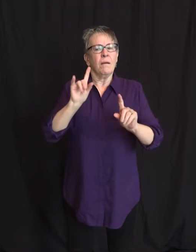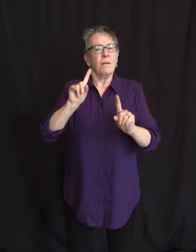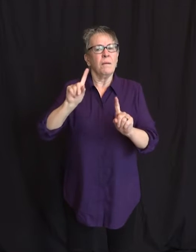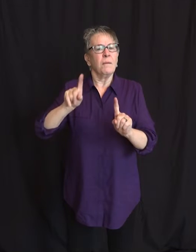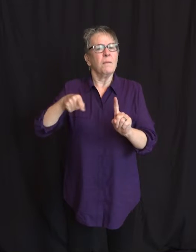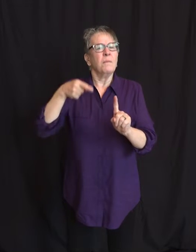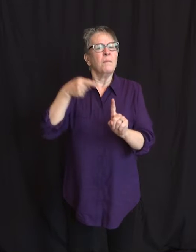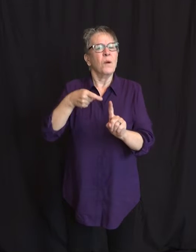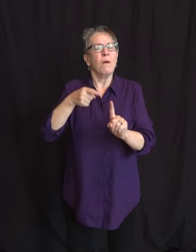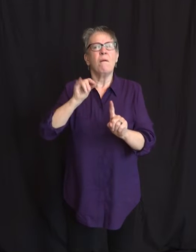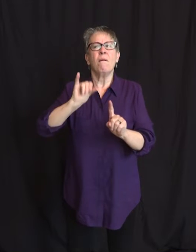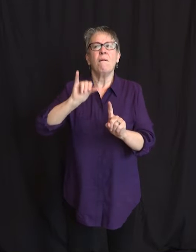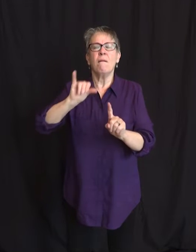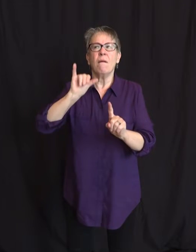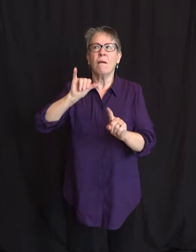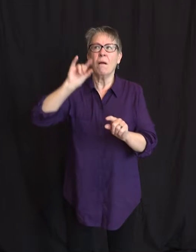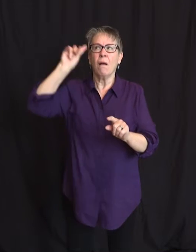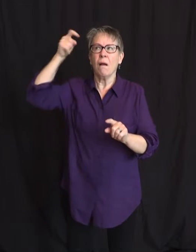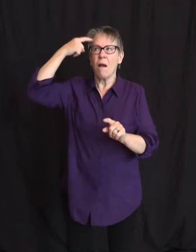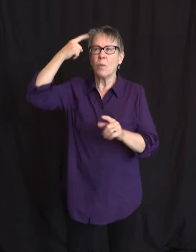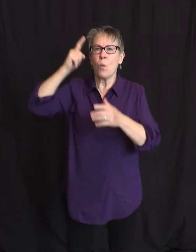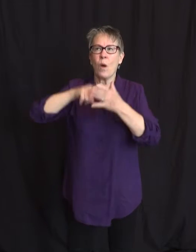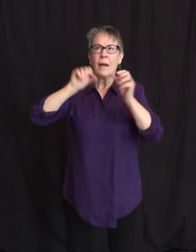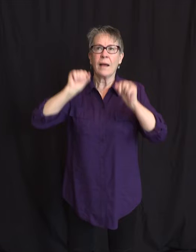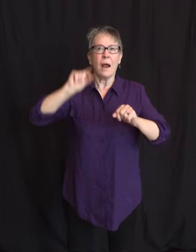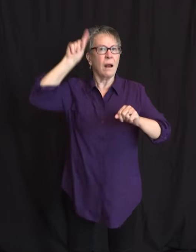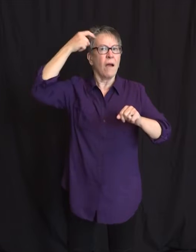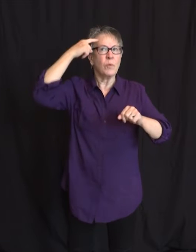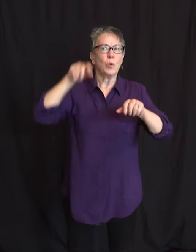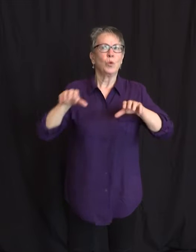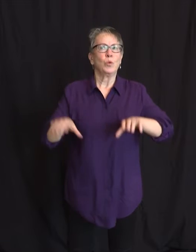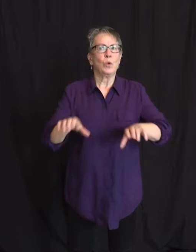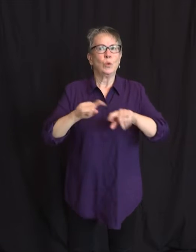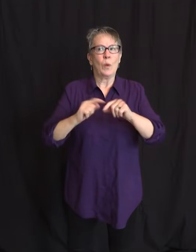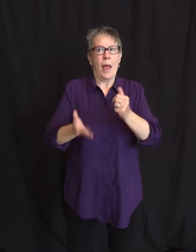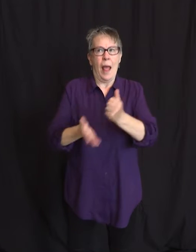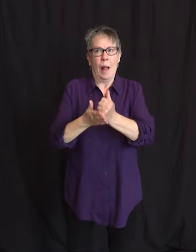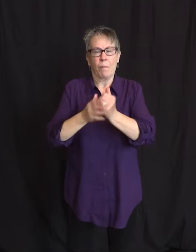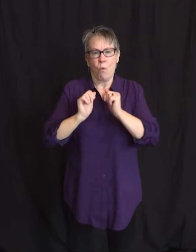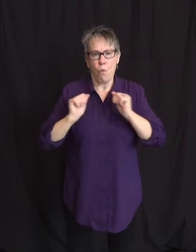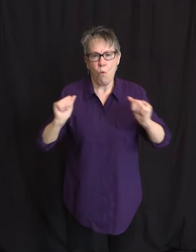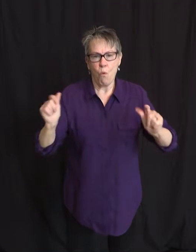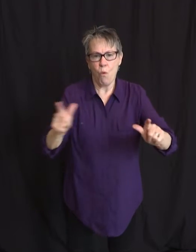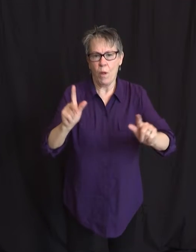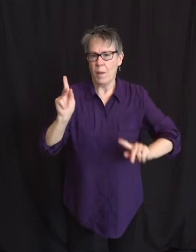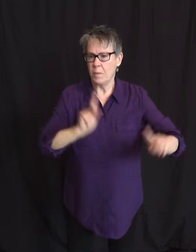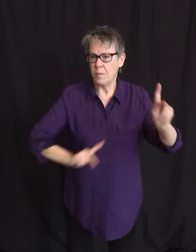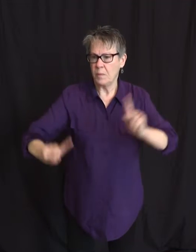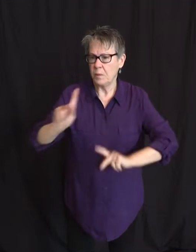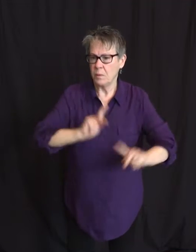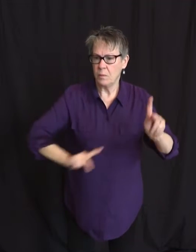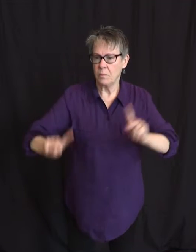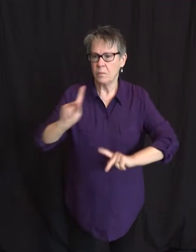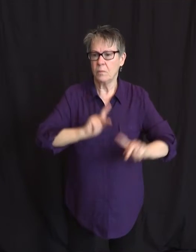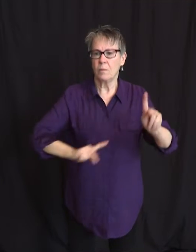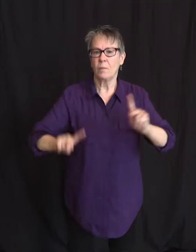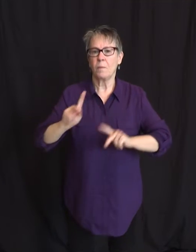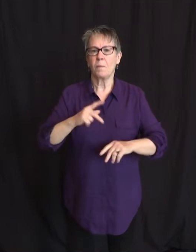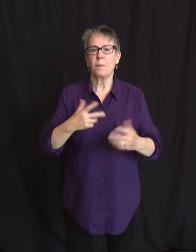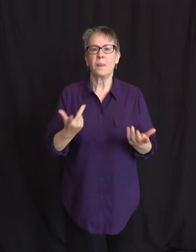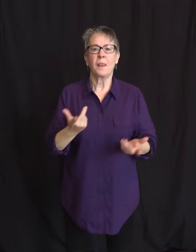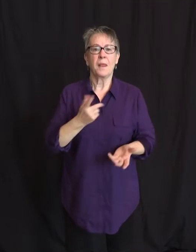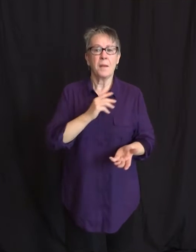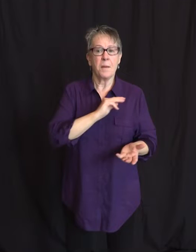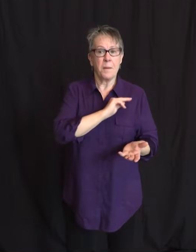officials are pleased with the leadership you have brought to this experience that we are having, and